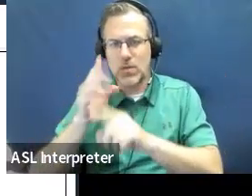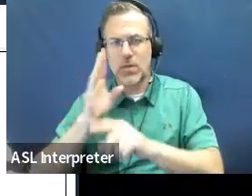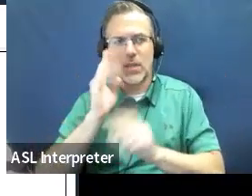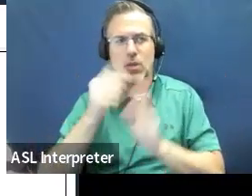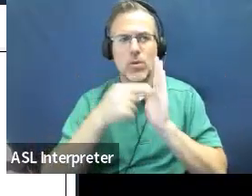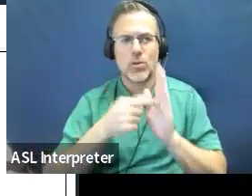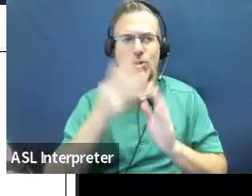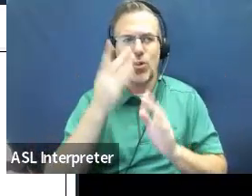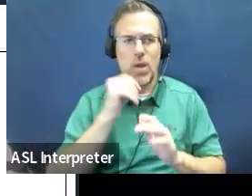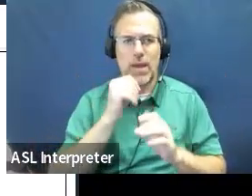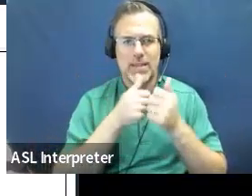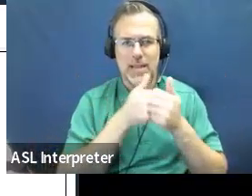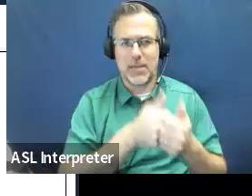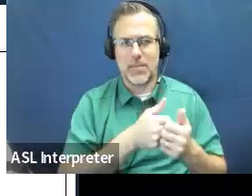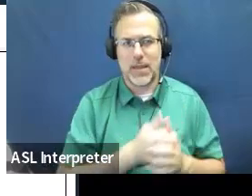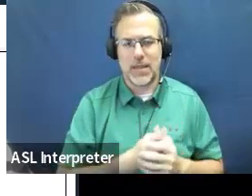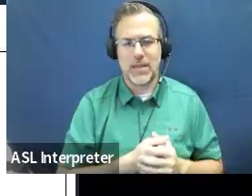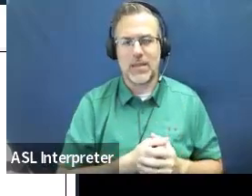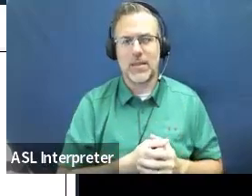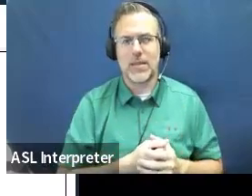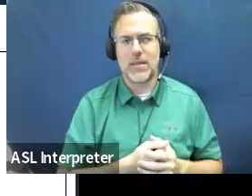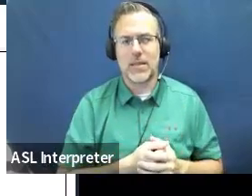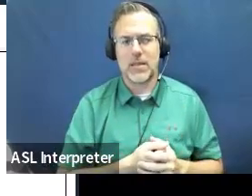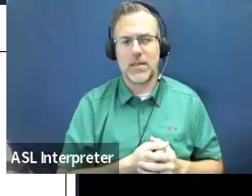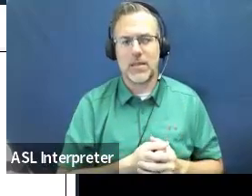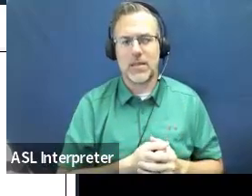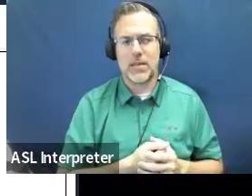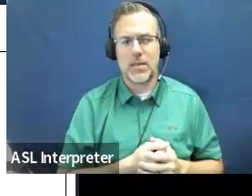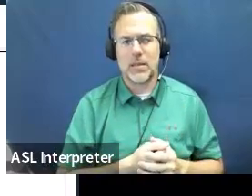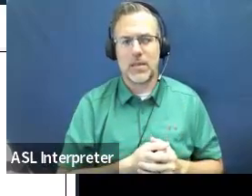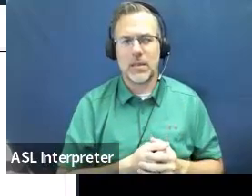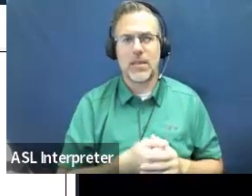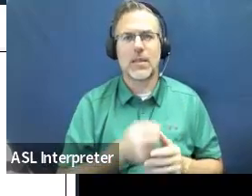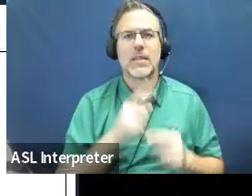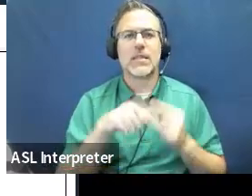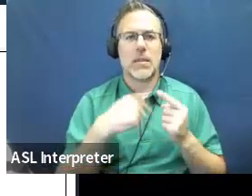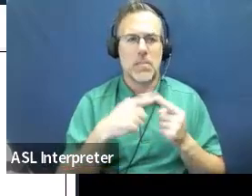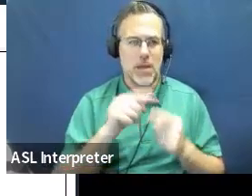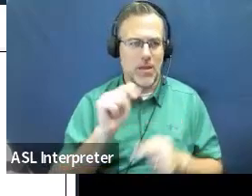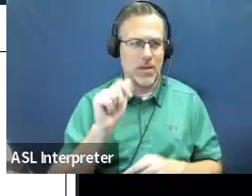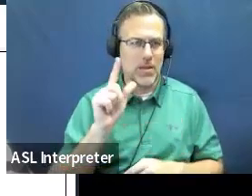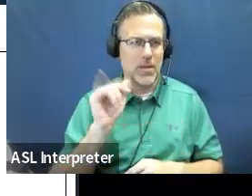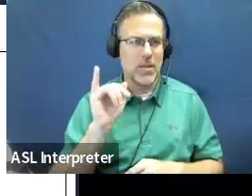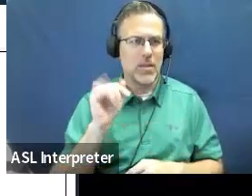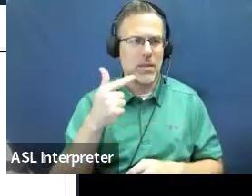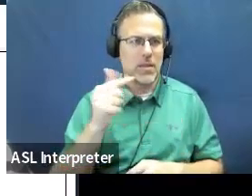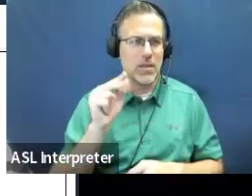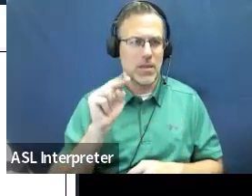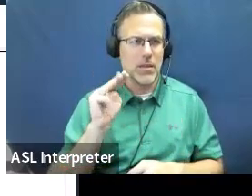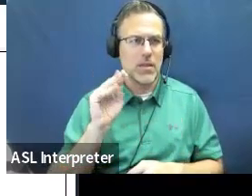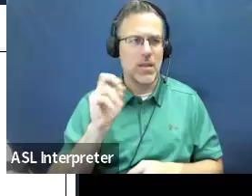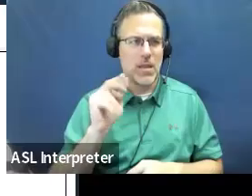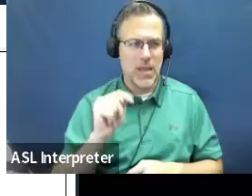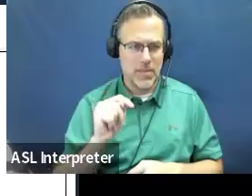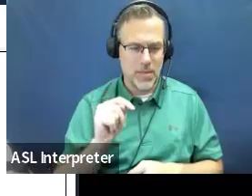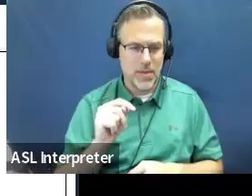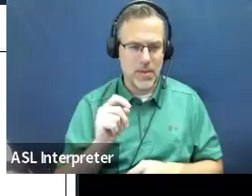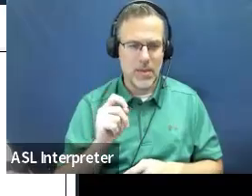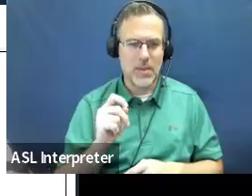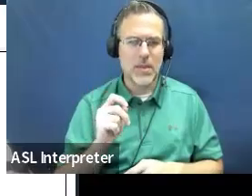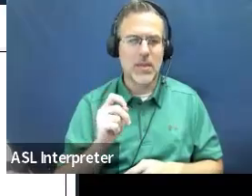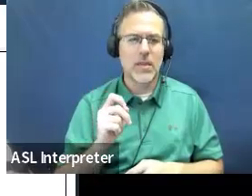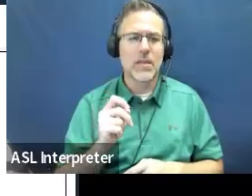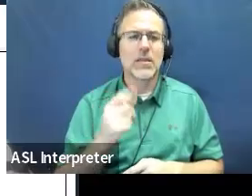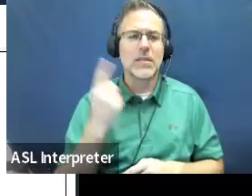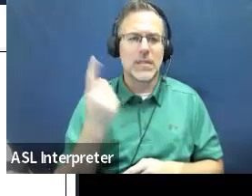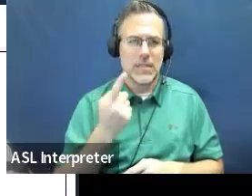non-compliant. Because this is about alignment. And it looks like someone got it